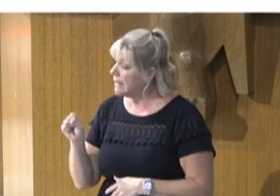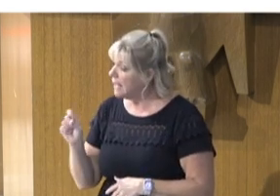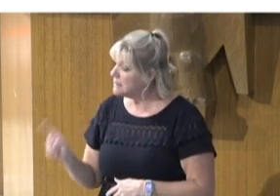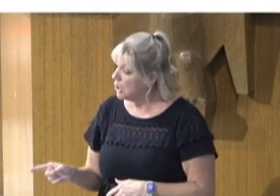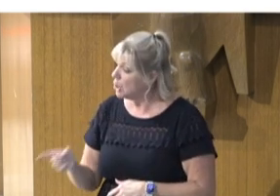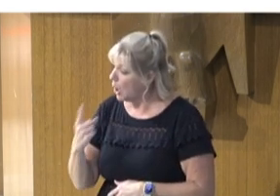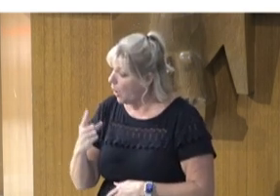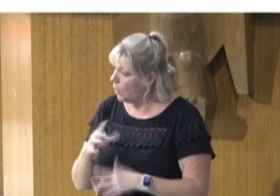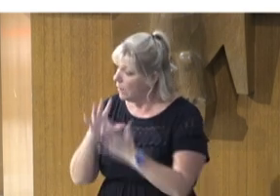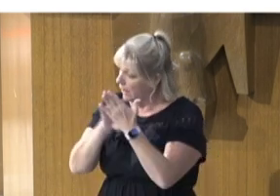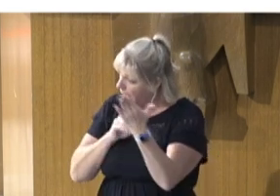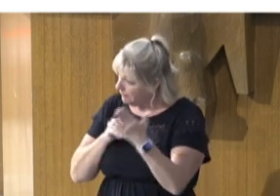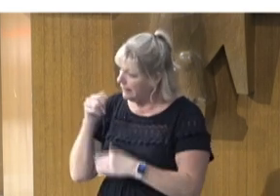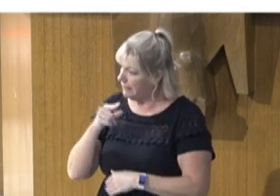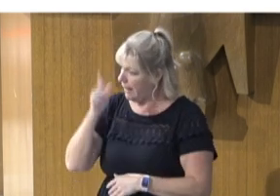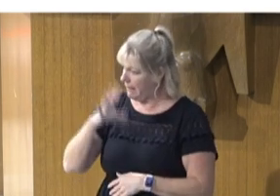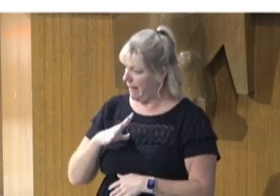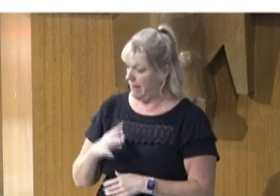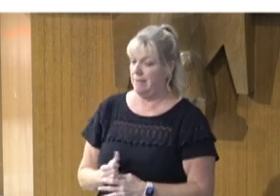likewise.